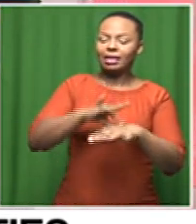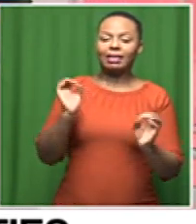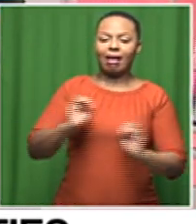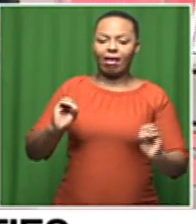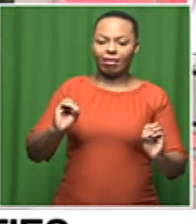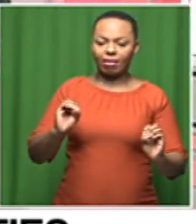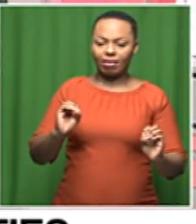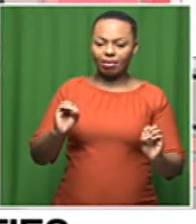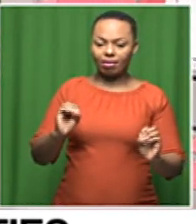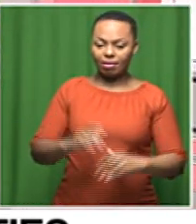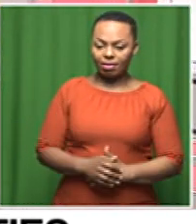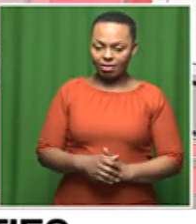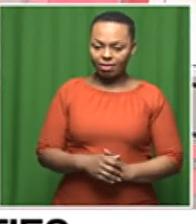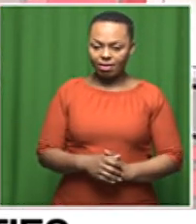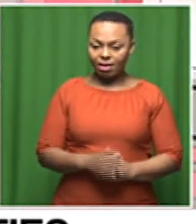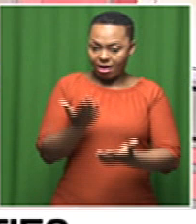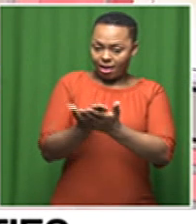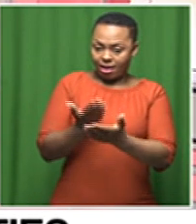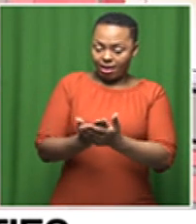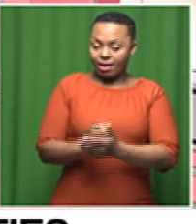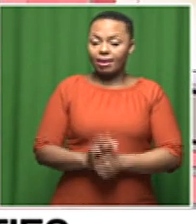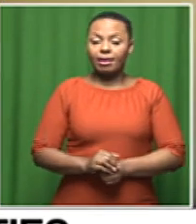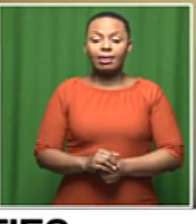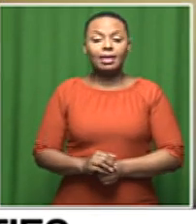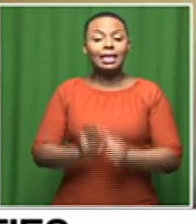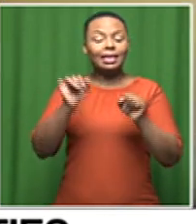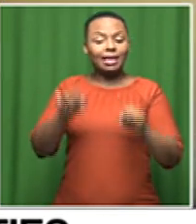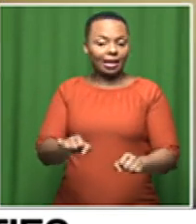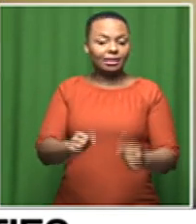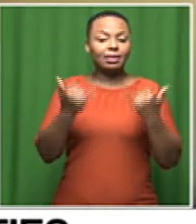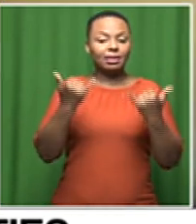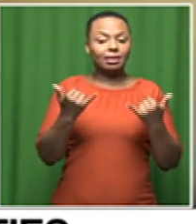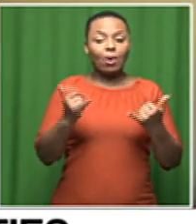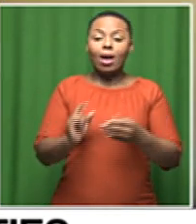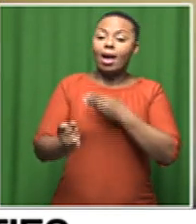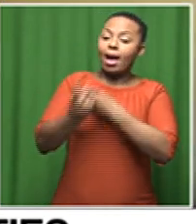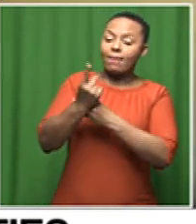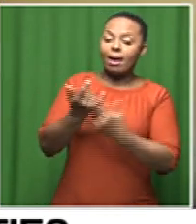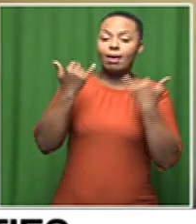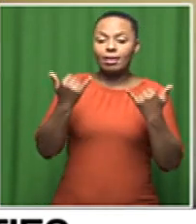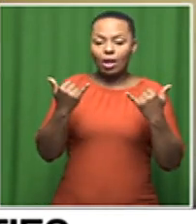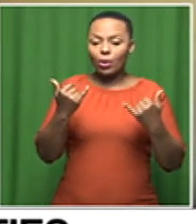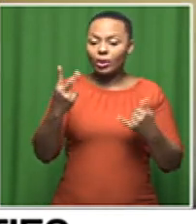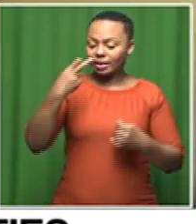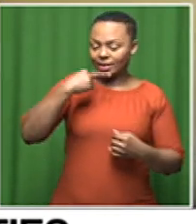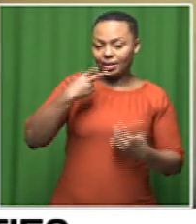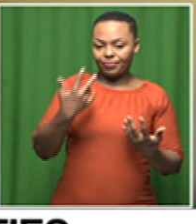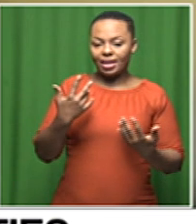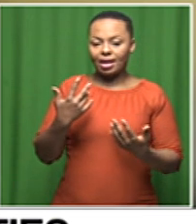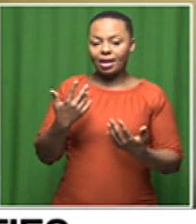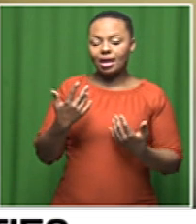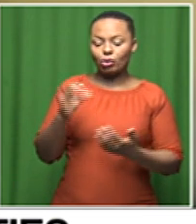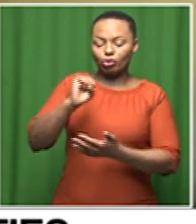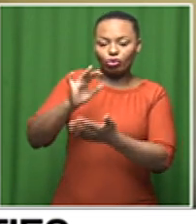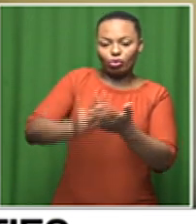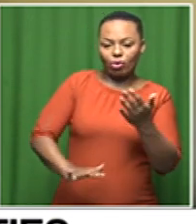all? Yeah, I think on a practical level on what's happening, I mean, if you can just see my Eunice's story, even